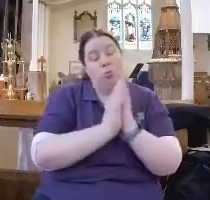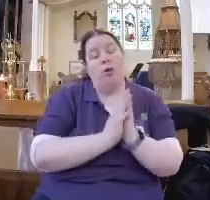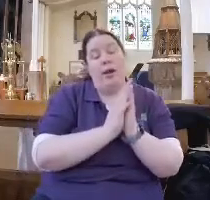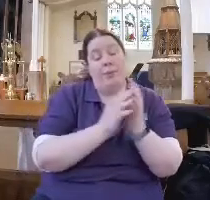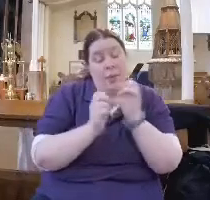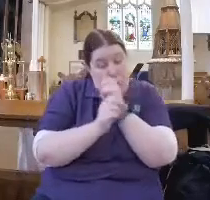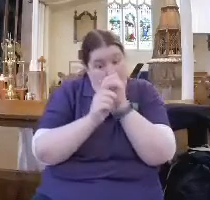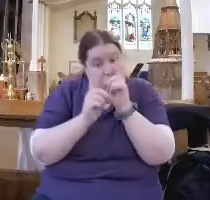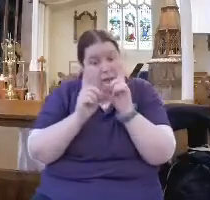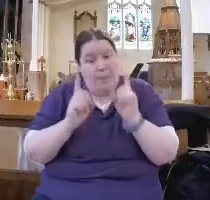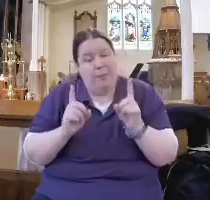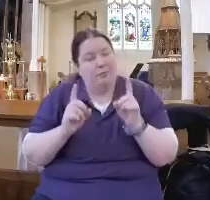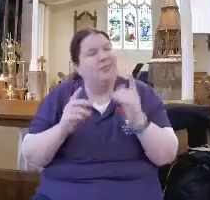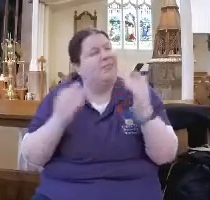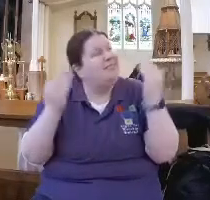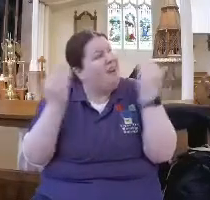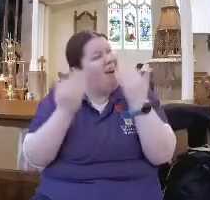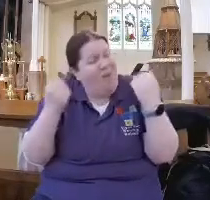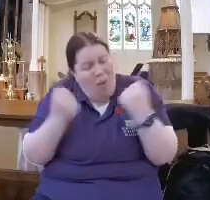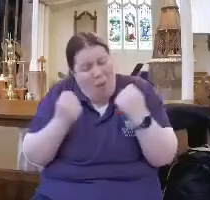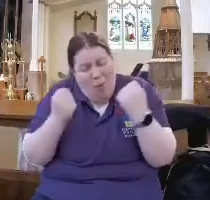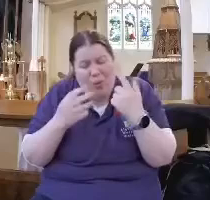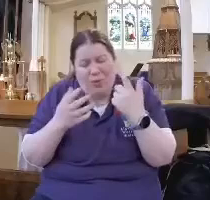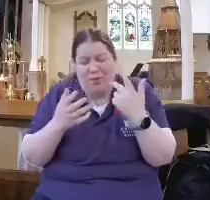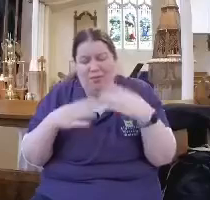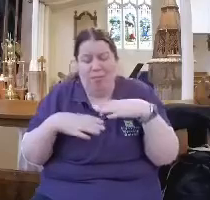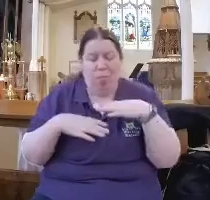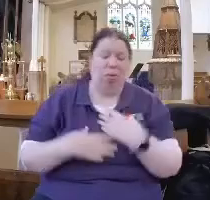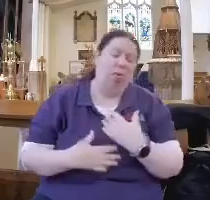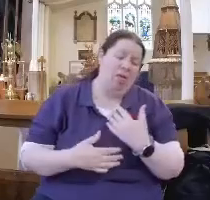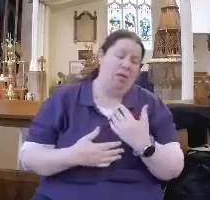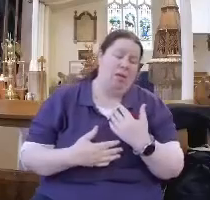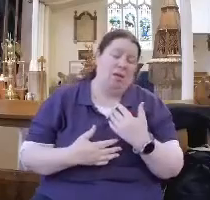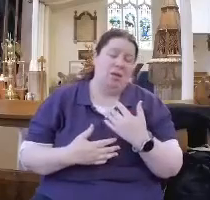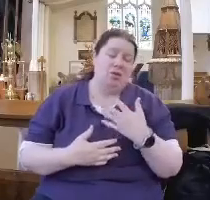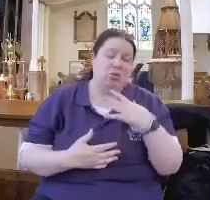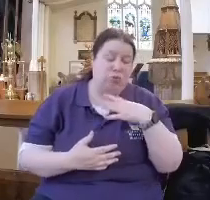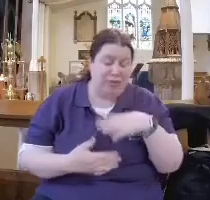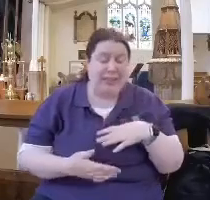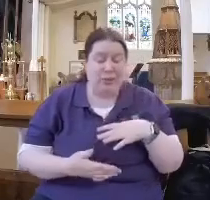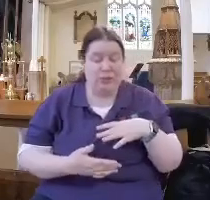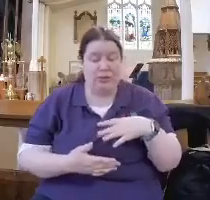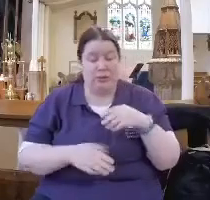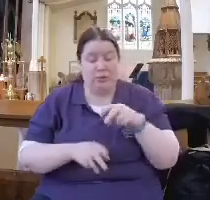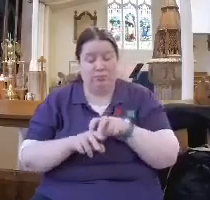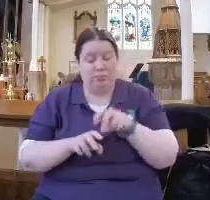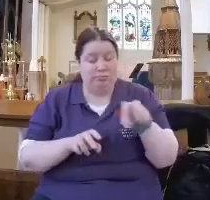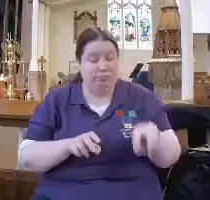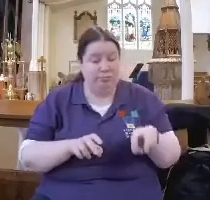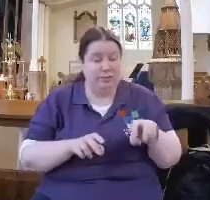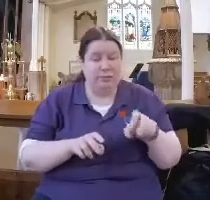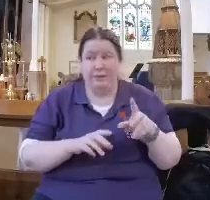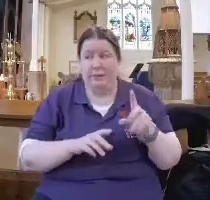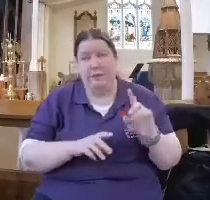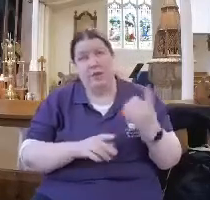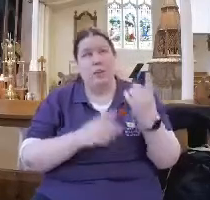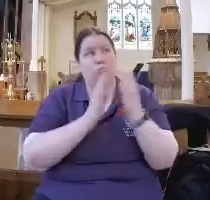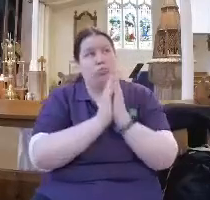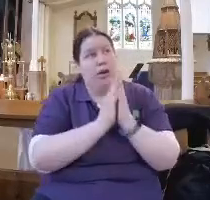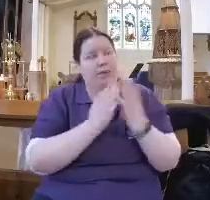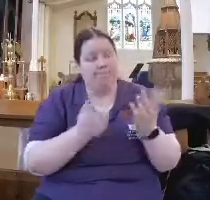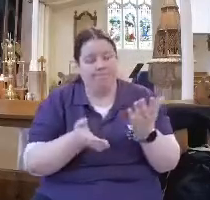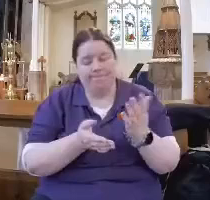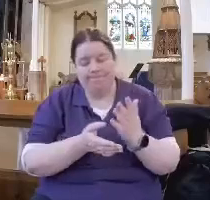you wake up and it's dark and it's cold and you're tired. Do you really want to get out of bed and do it? There's